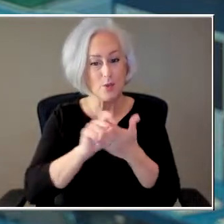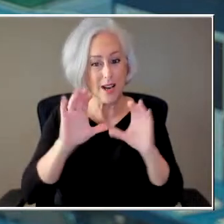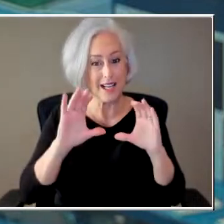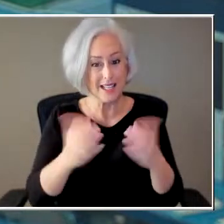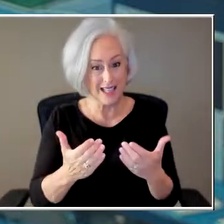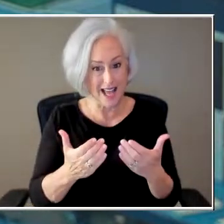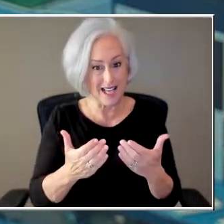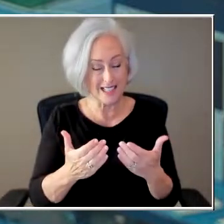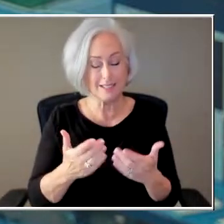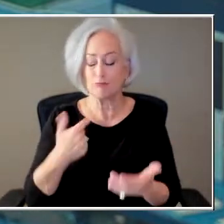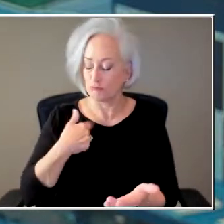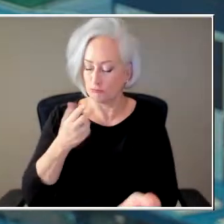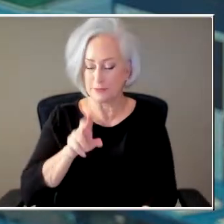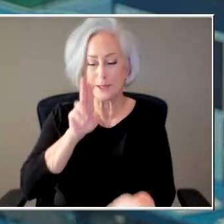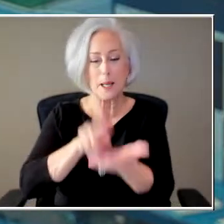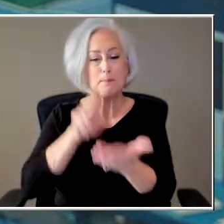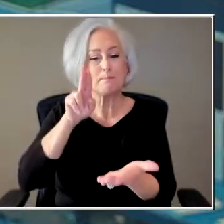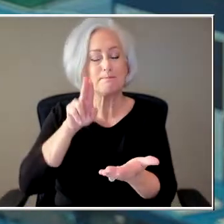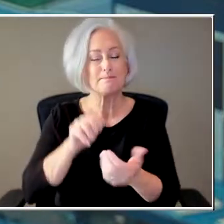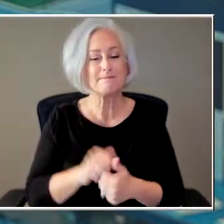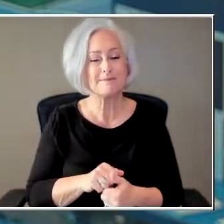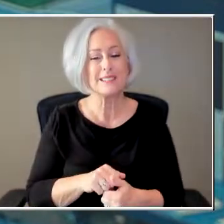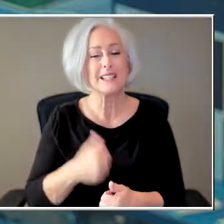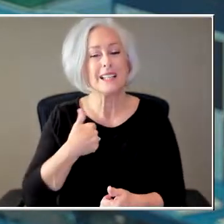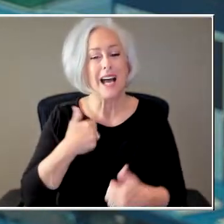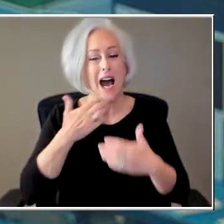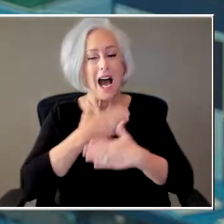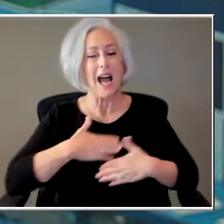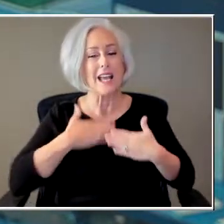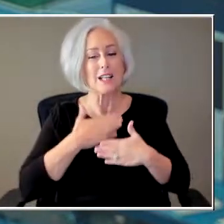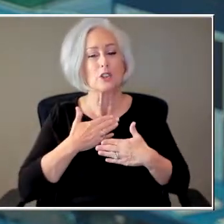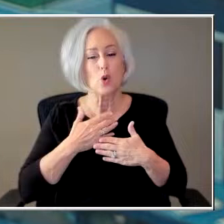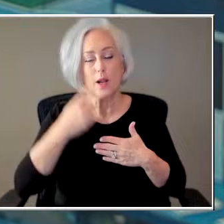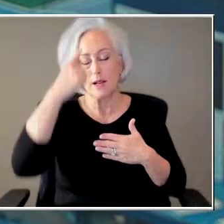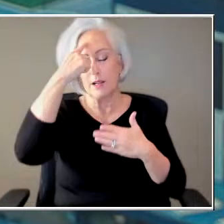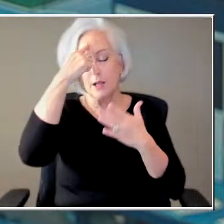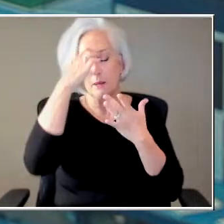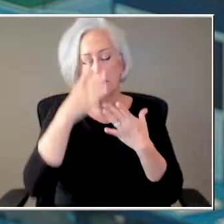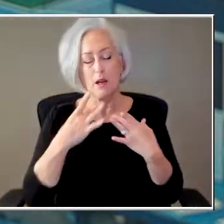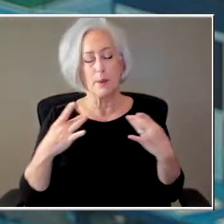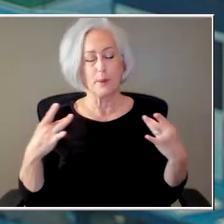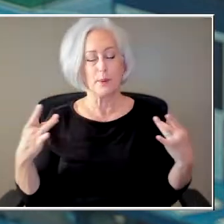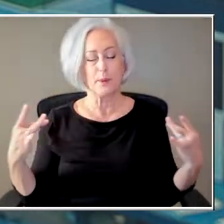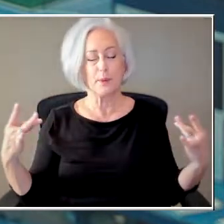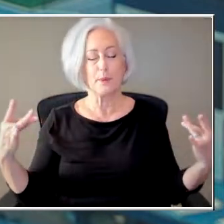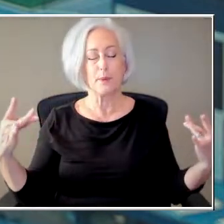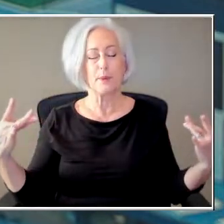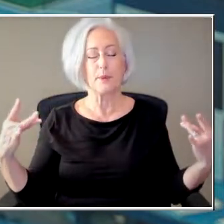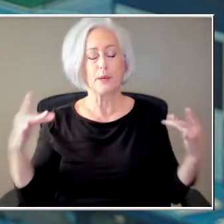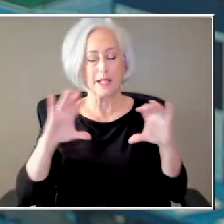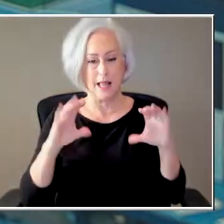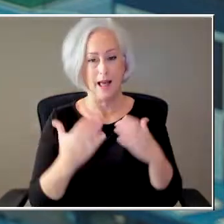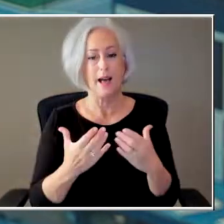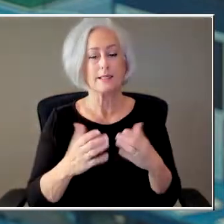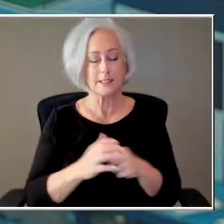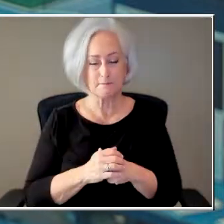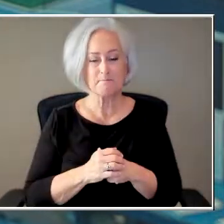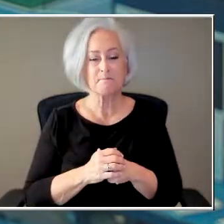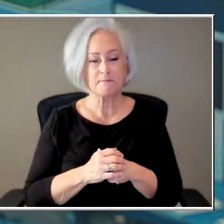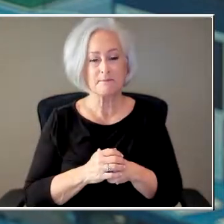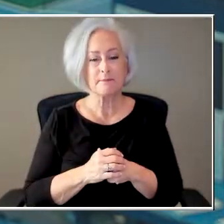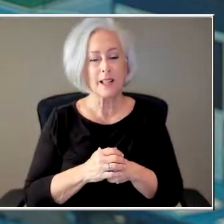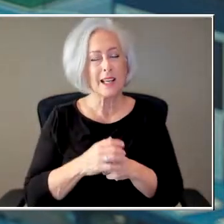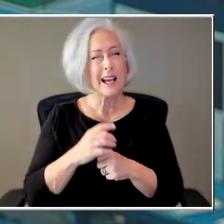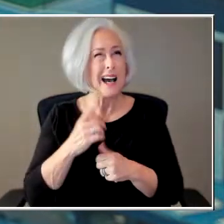up. I also really enjoyed just the mindfulness classes, and also, yeah,